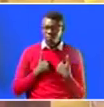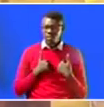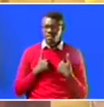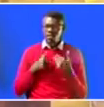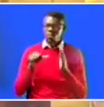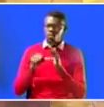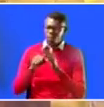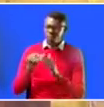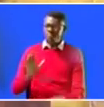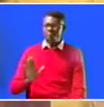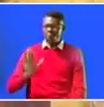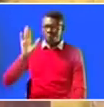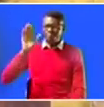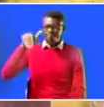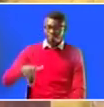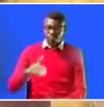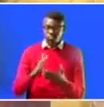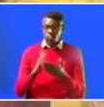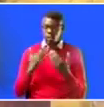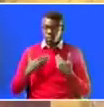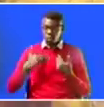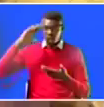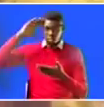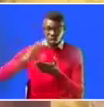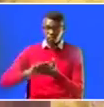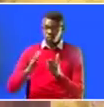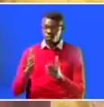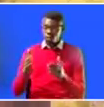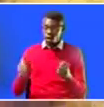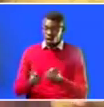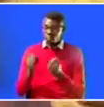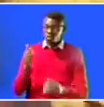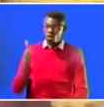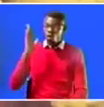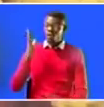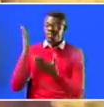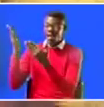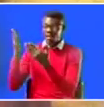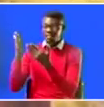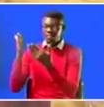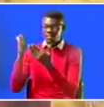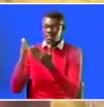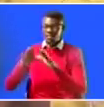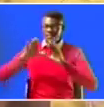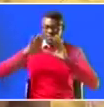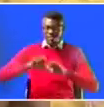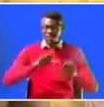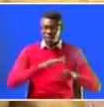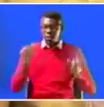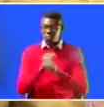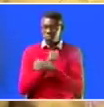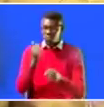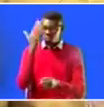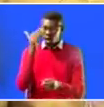downs, that we make one believe that if there's God, I cannot pass through all this because God will